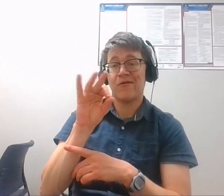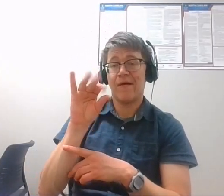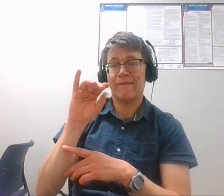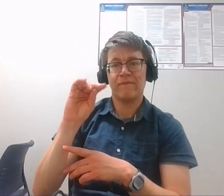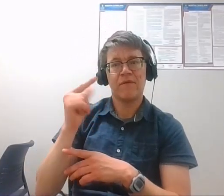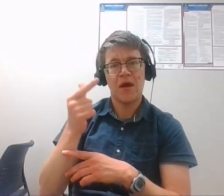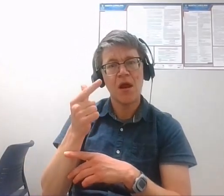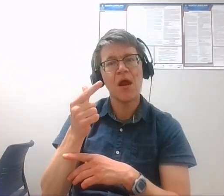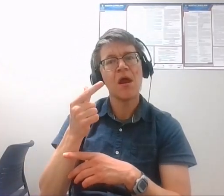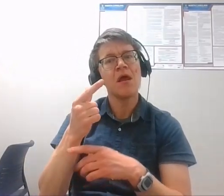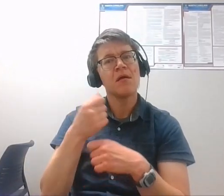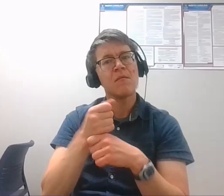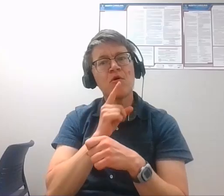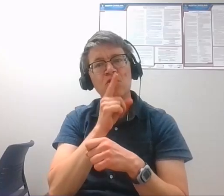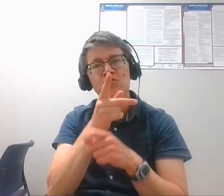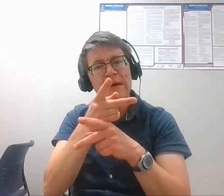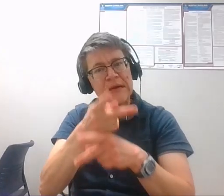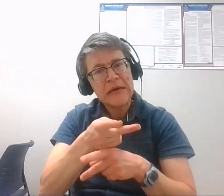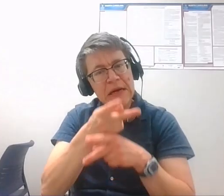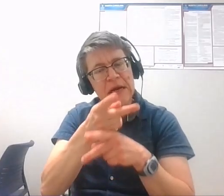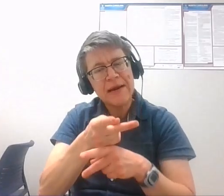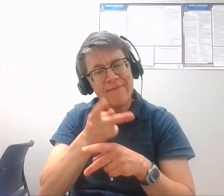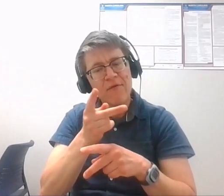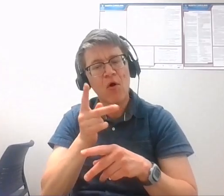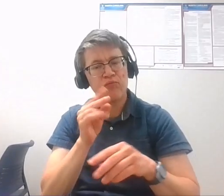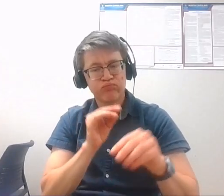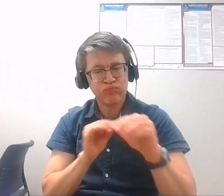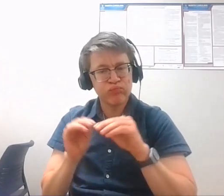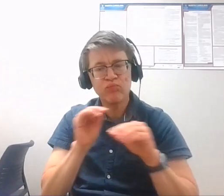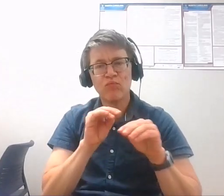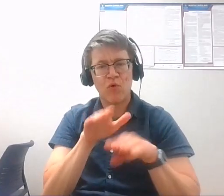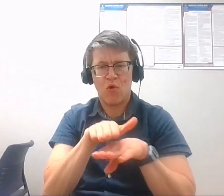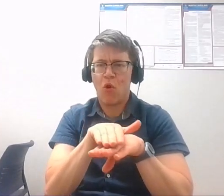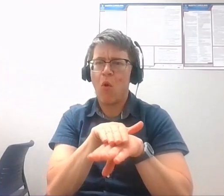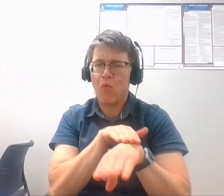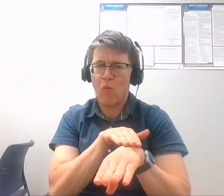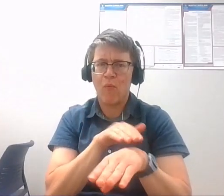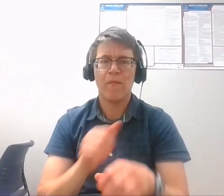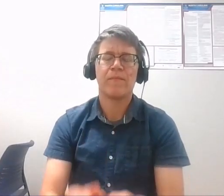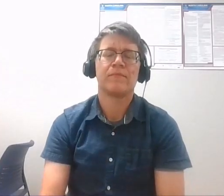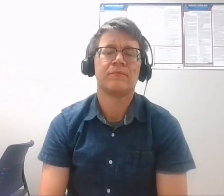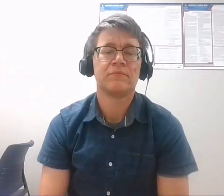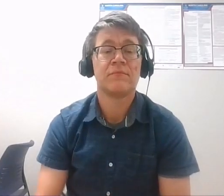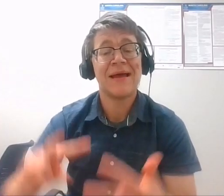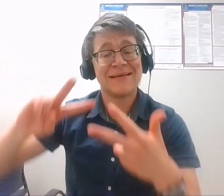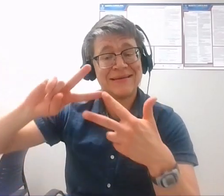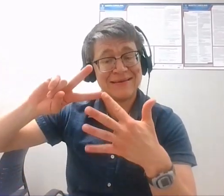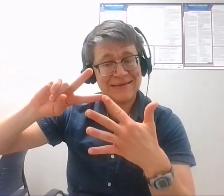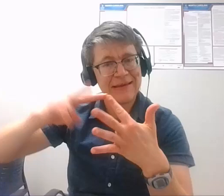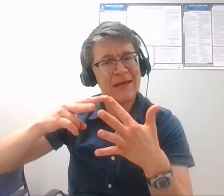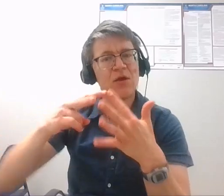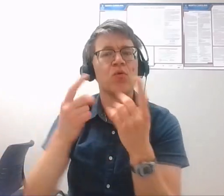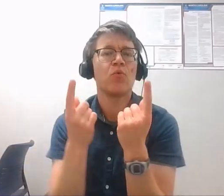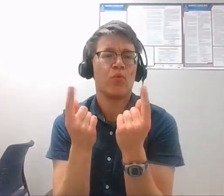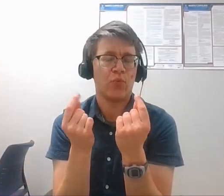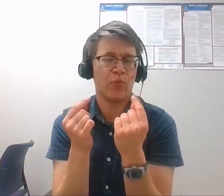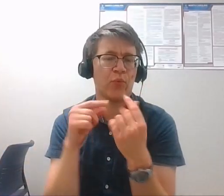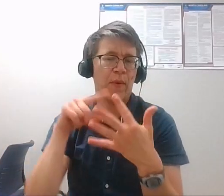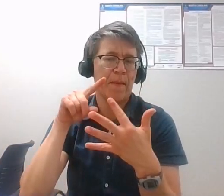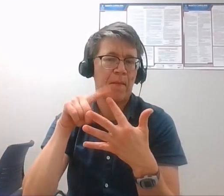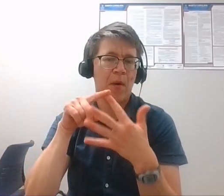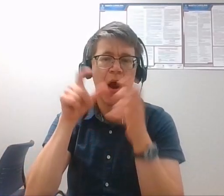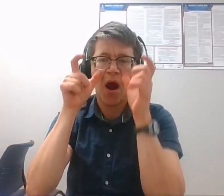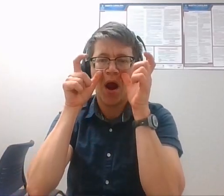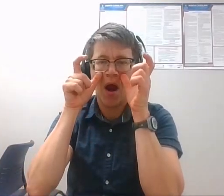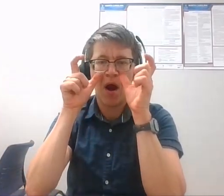aerosolizing of any contaminant on the used equipment. The second step in this procedure is to remove your eye